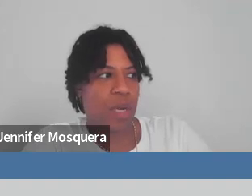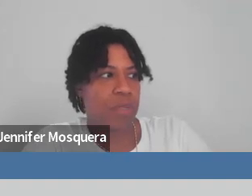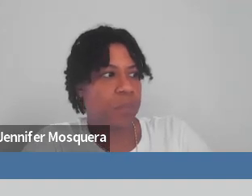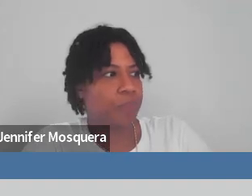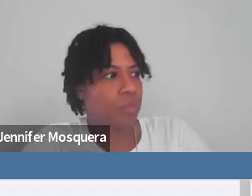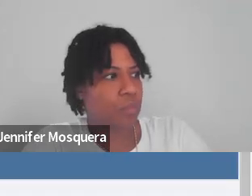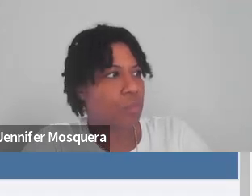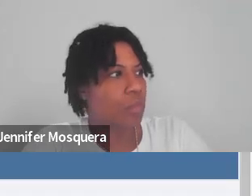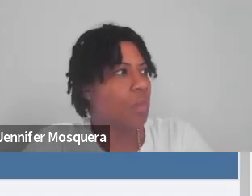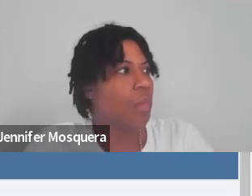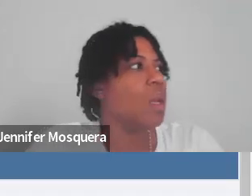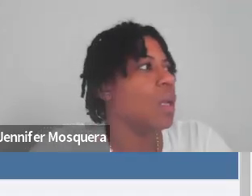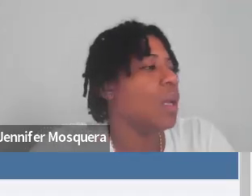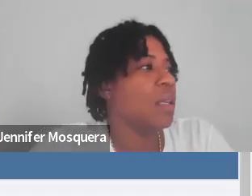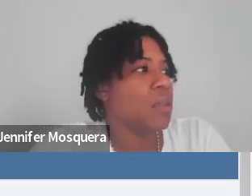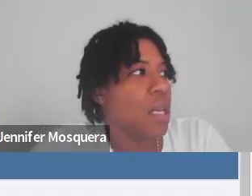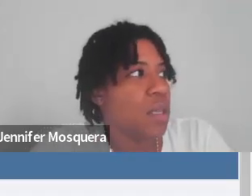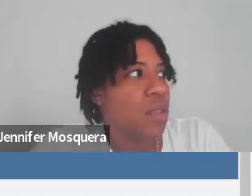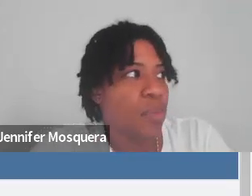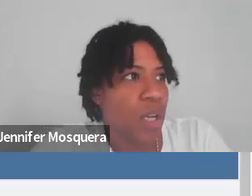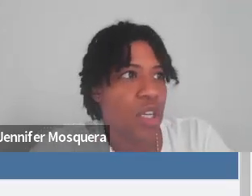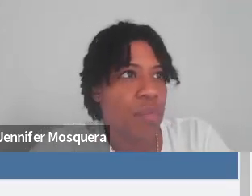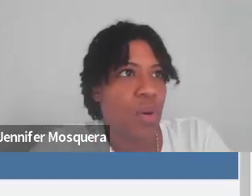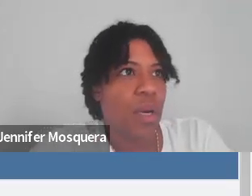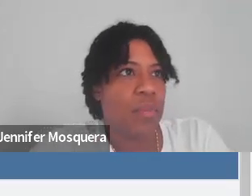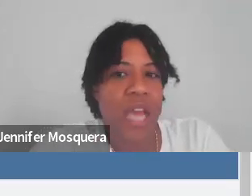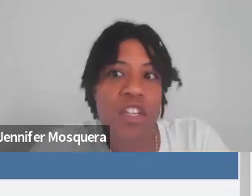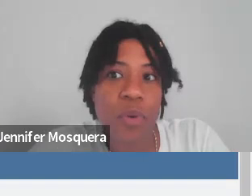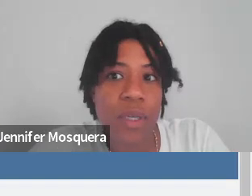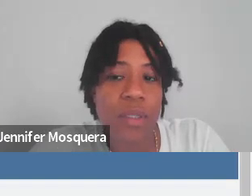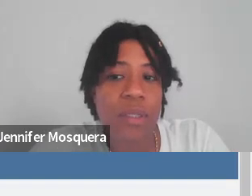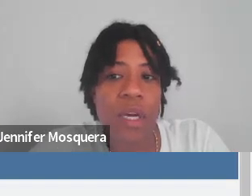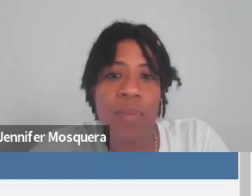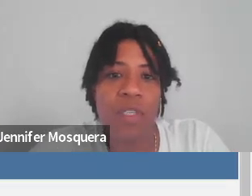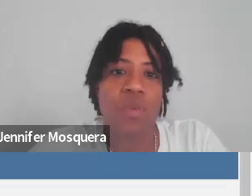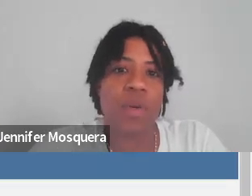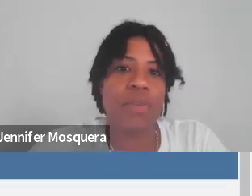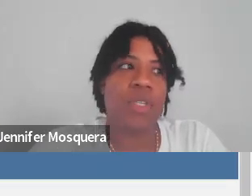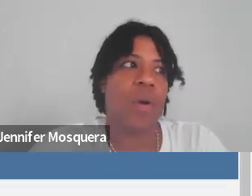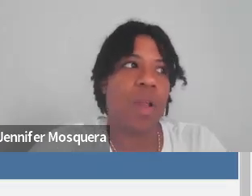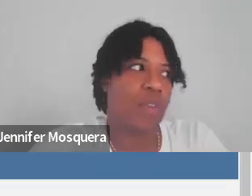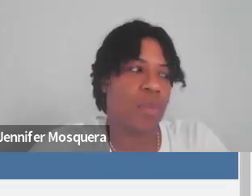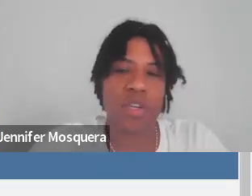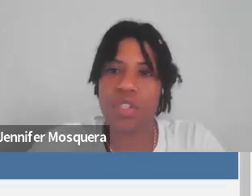project programs, and it'll take you to the project and program dashboard. This is where you see all of your projects